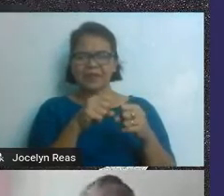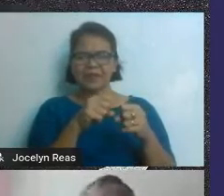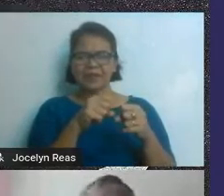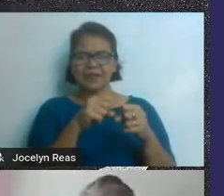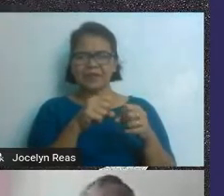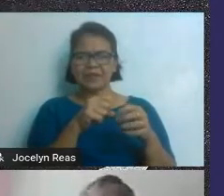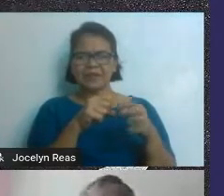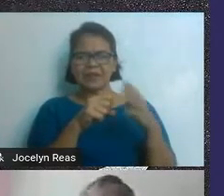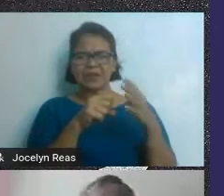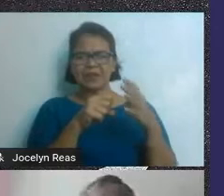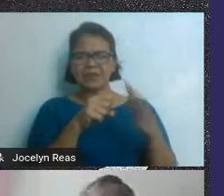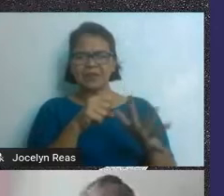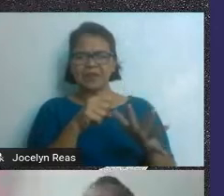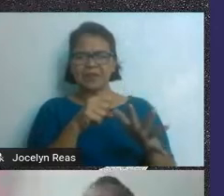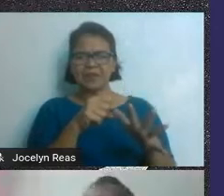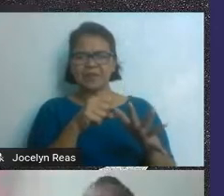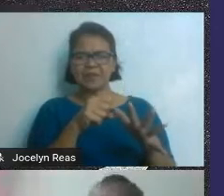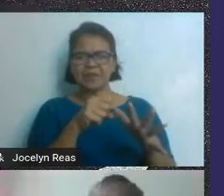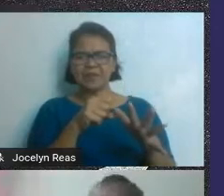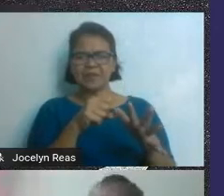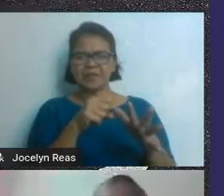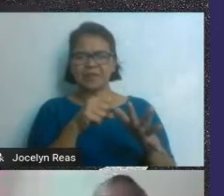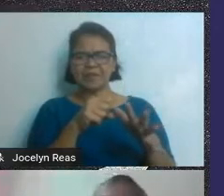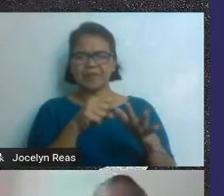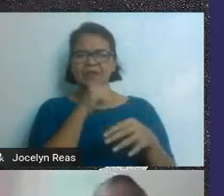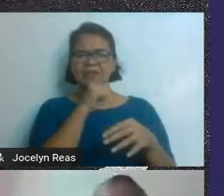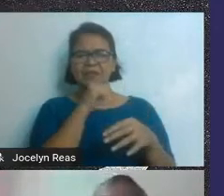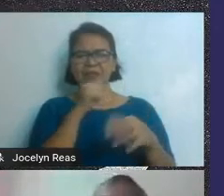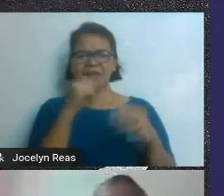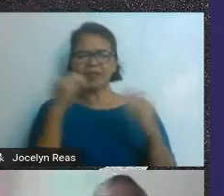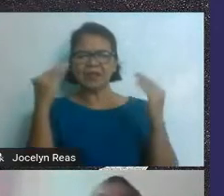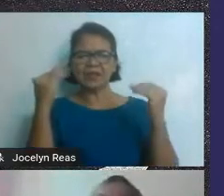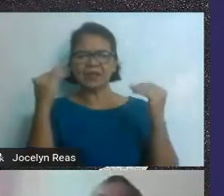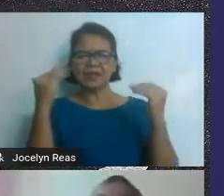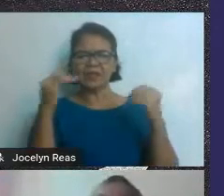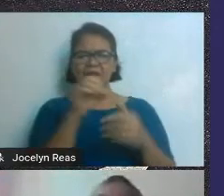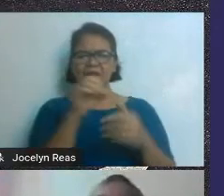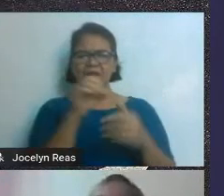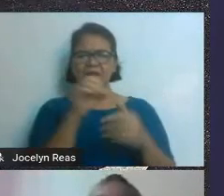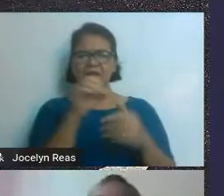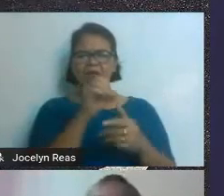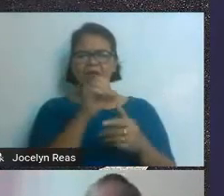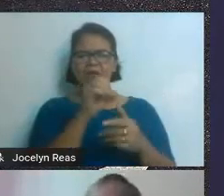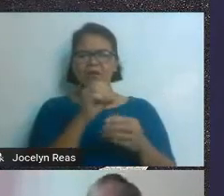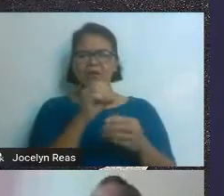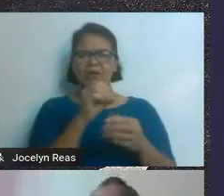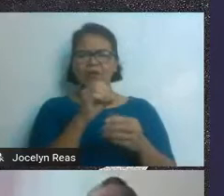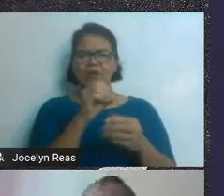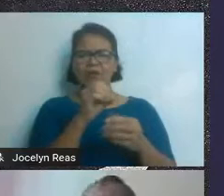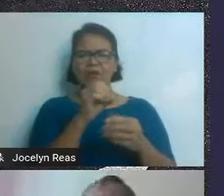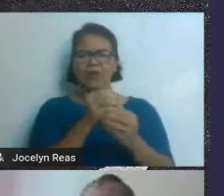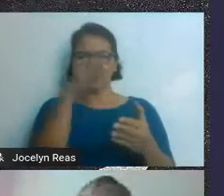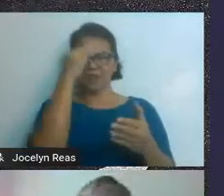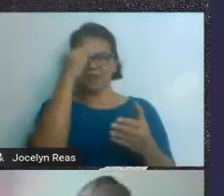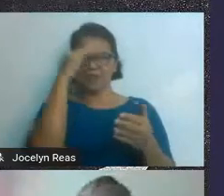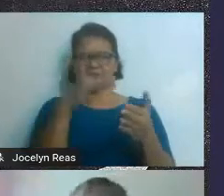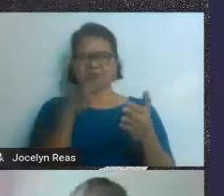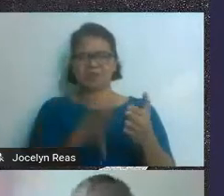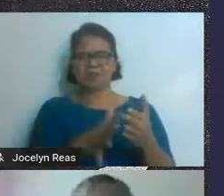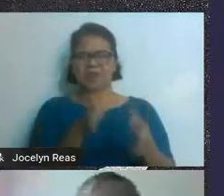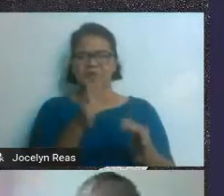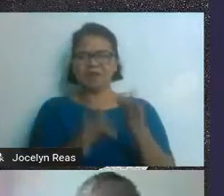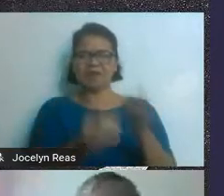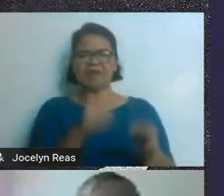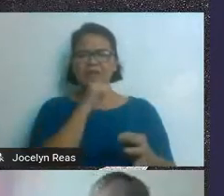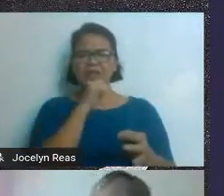characteristics is normally, you do not expect it to be ordinarily learned by students if not taught in the school. So kung hindi